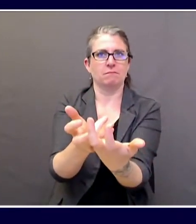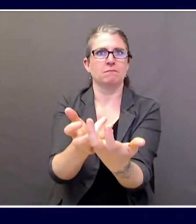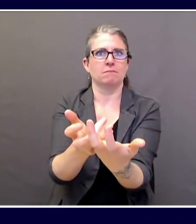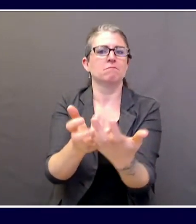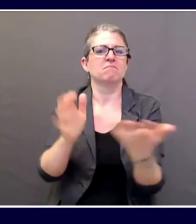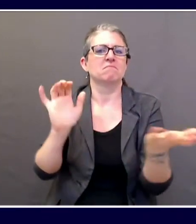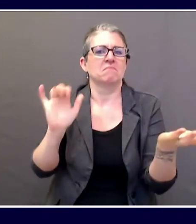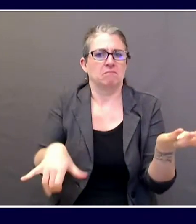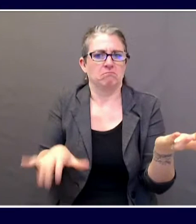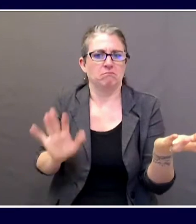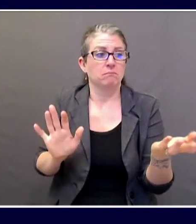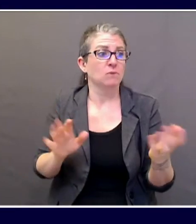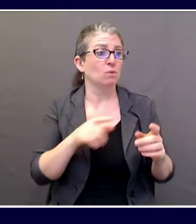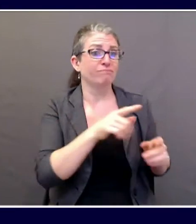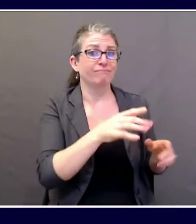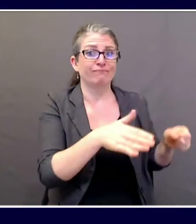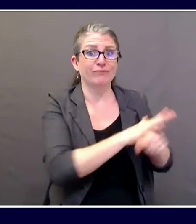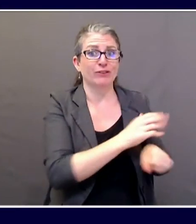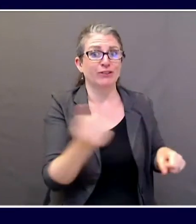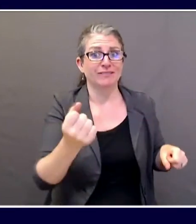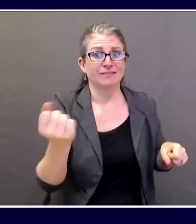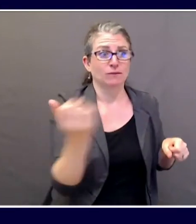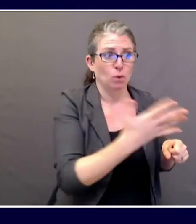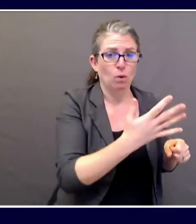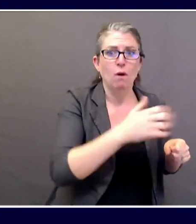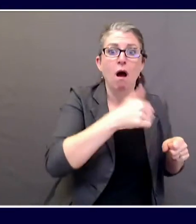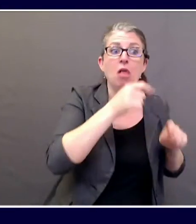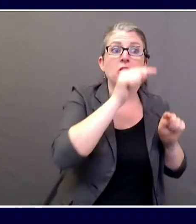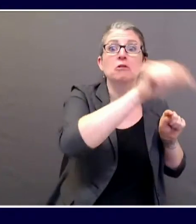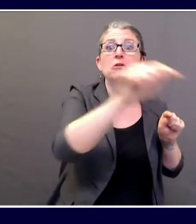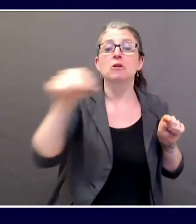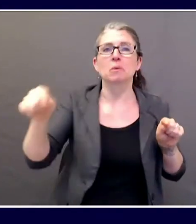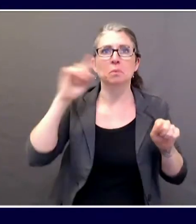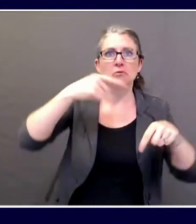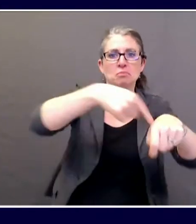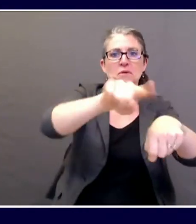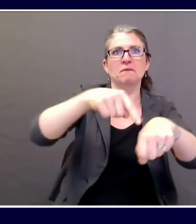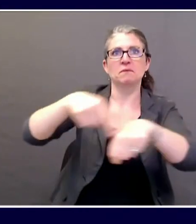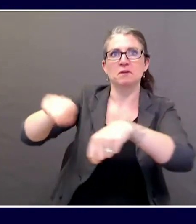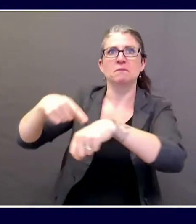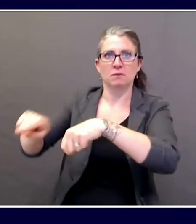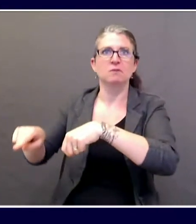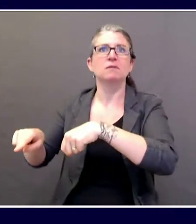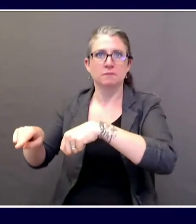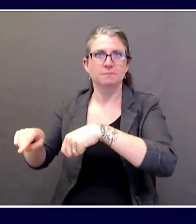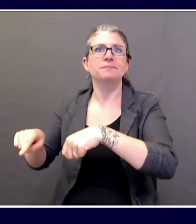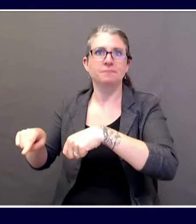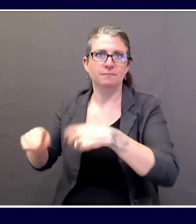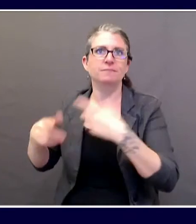are appointments available next week. Don't hesitate to call that number if you'd like to try to get one.